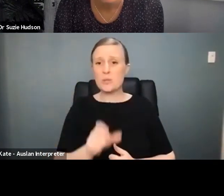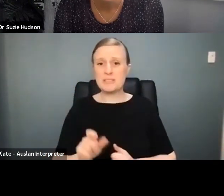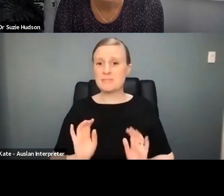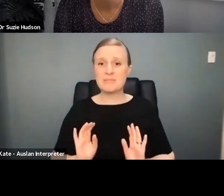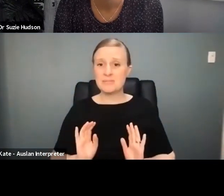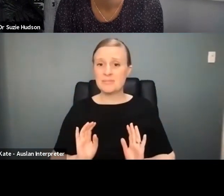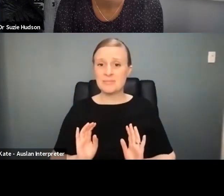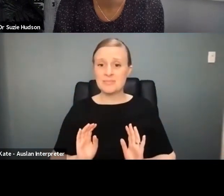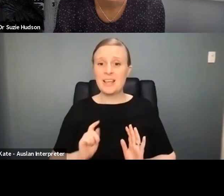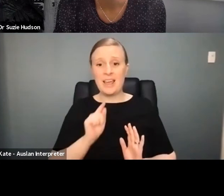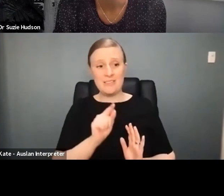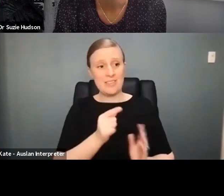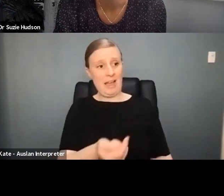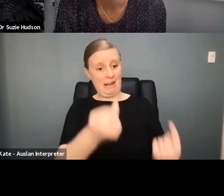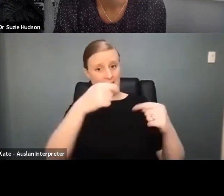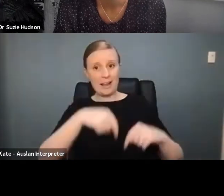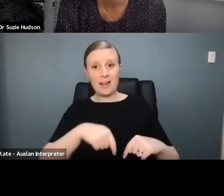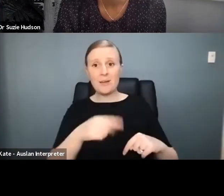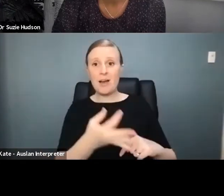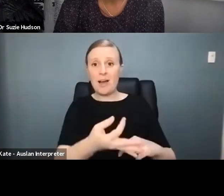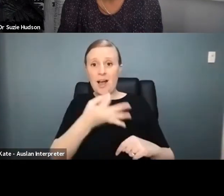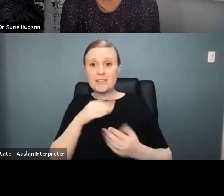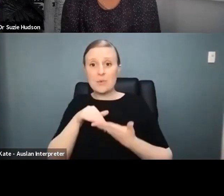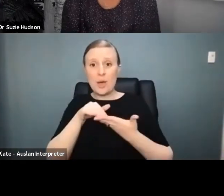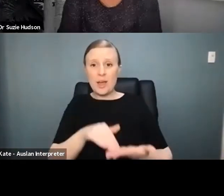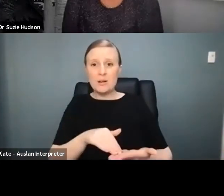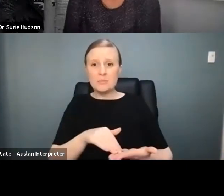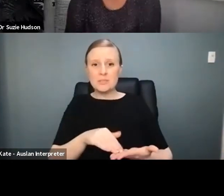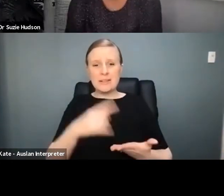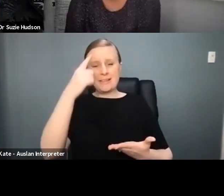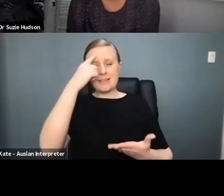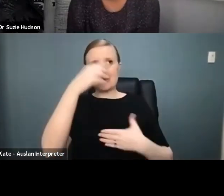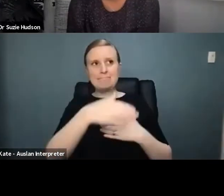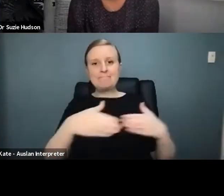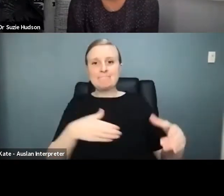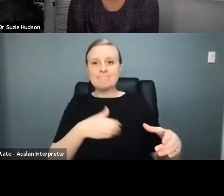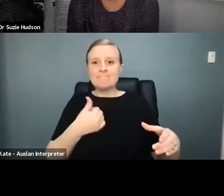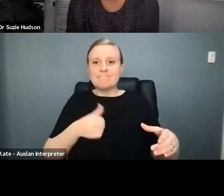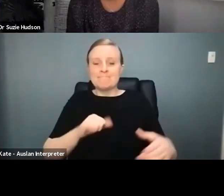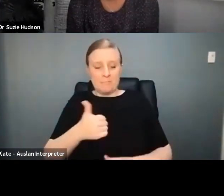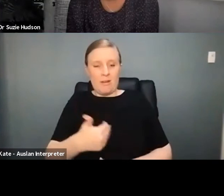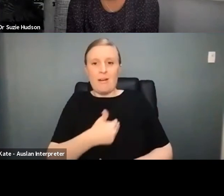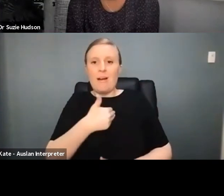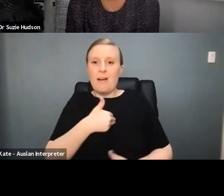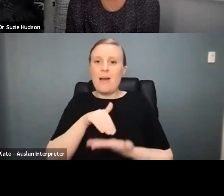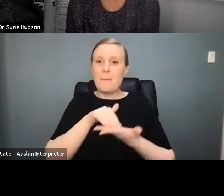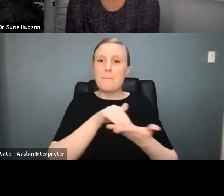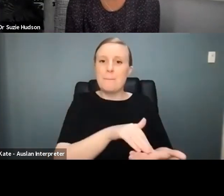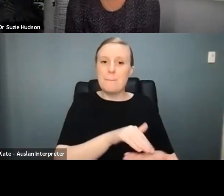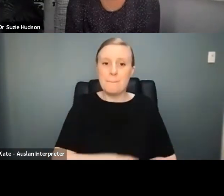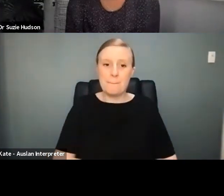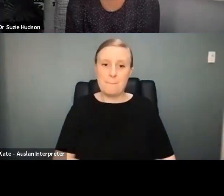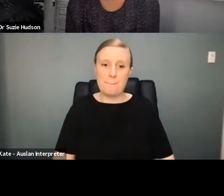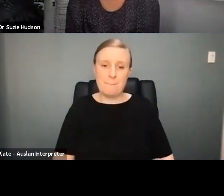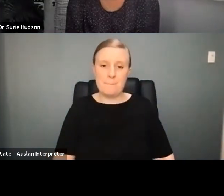bit of empathy would go a long way. That's great. Thank you very much, Susie. Gang, unfortunately, we've come to